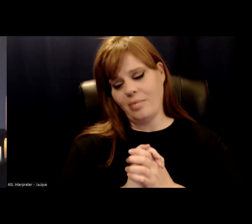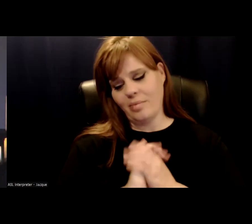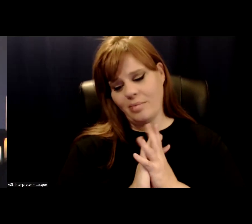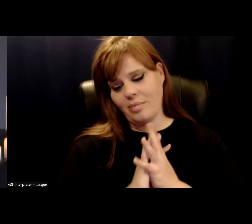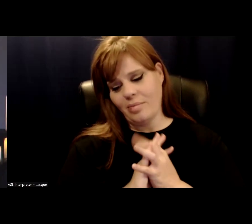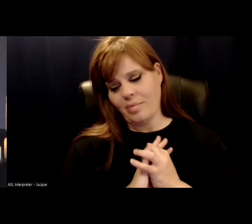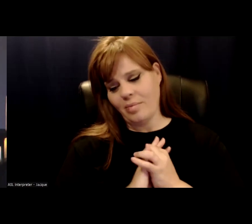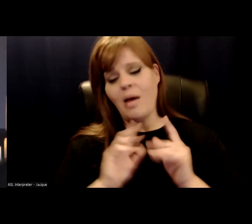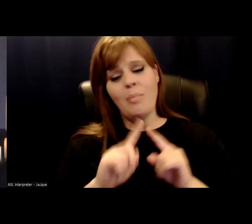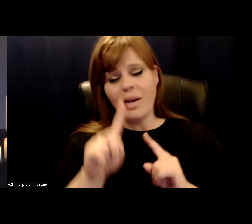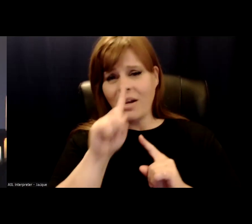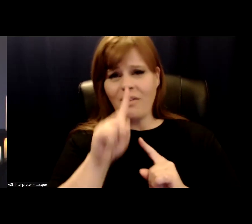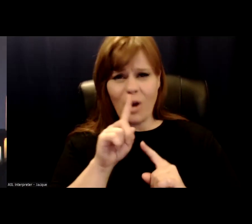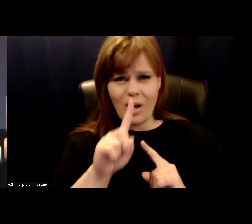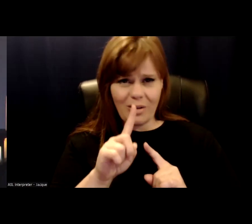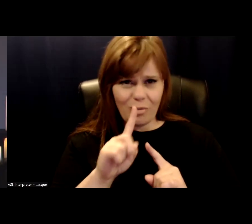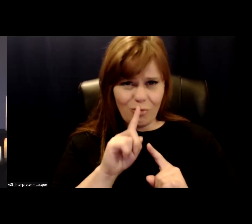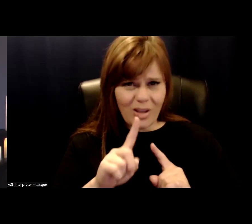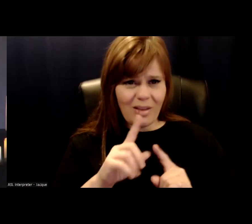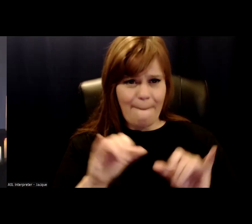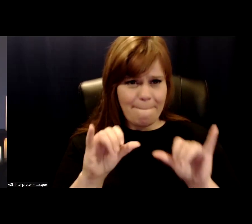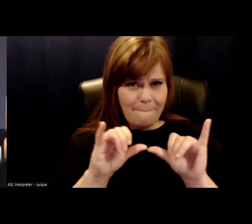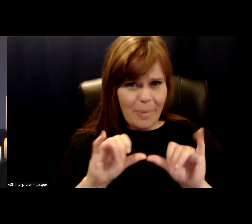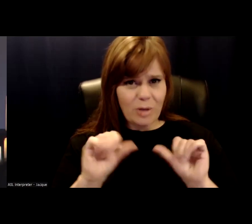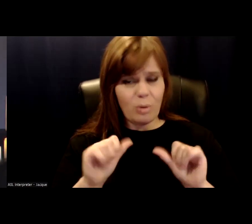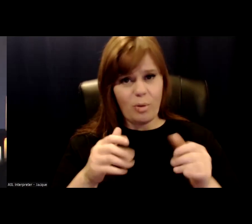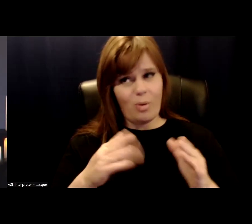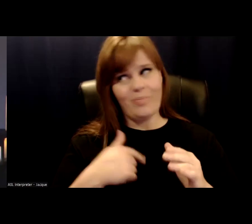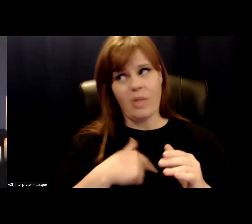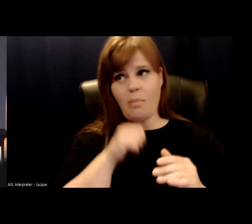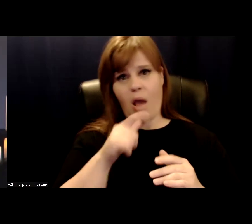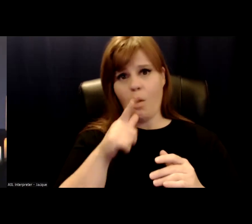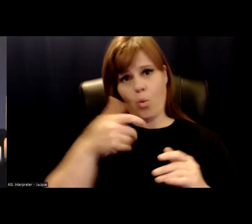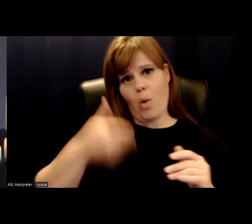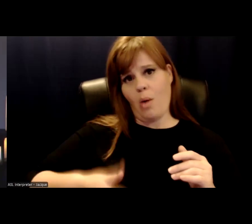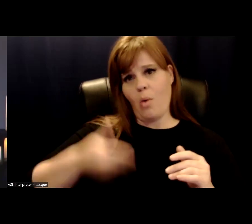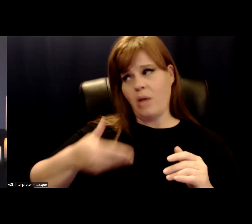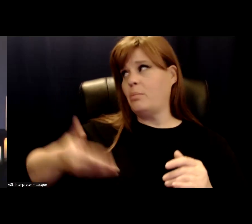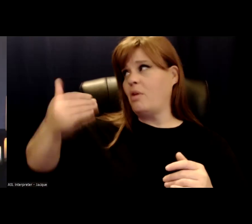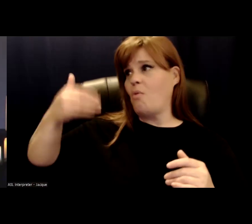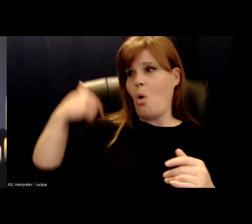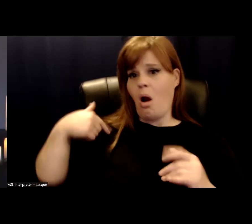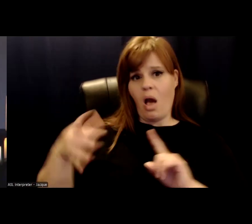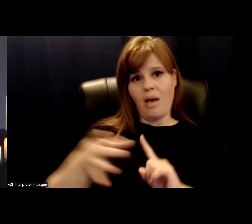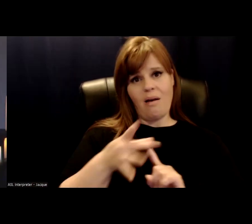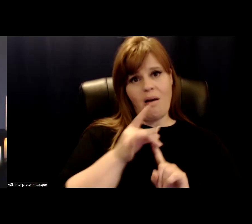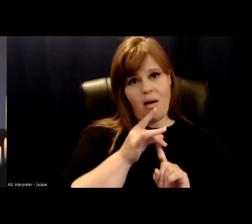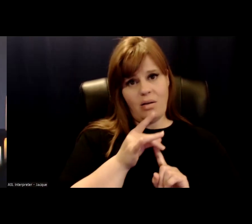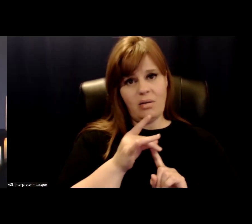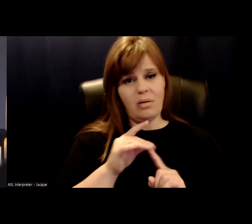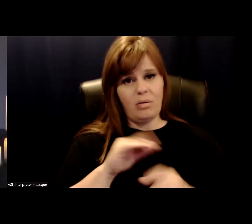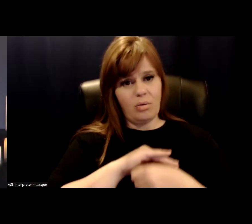a very measurable way, I am not who I was before I caught COVID, and it's